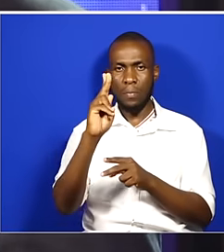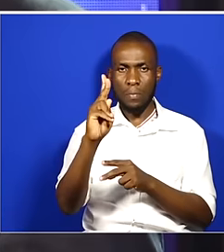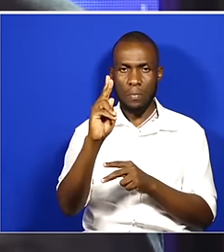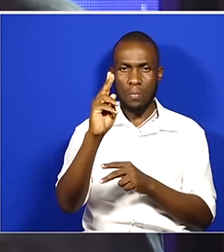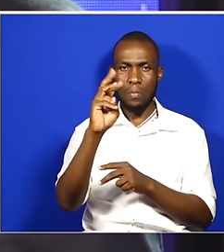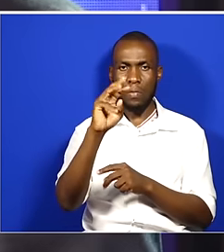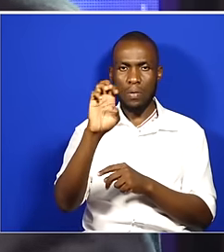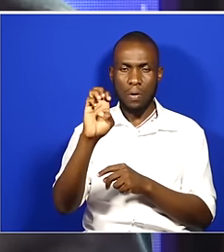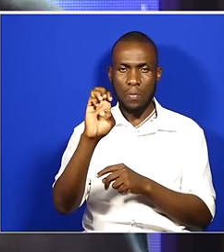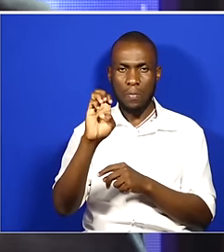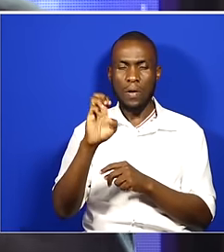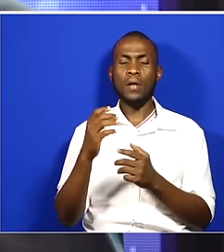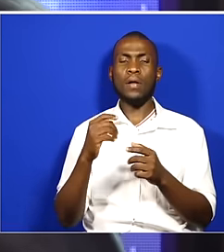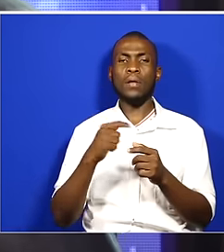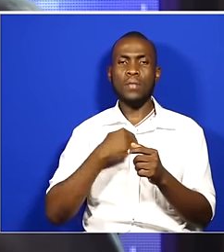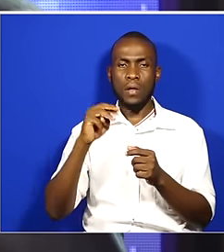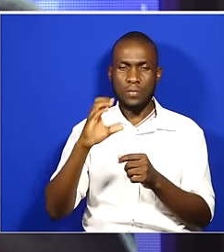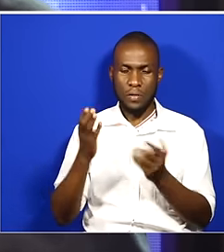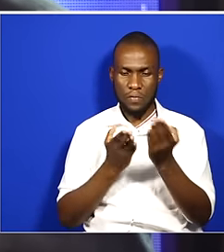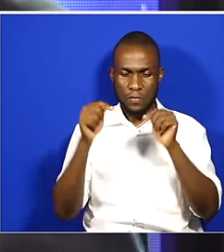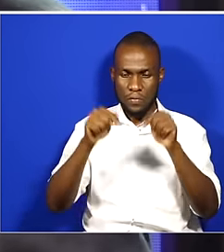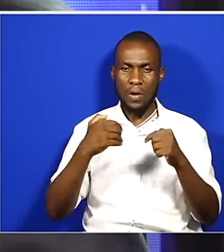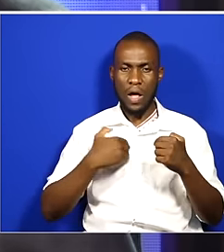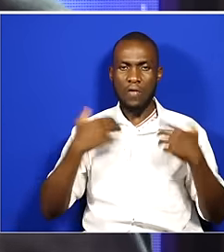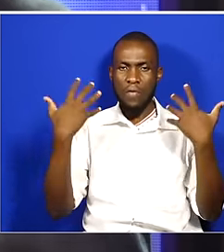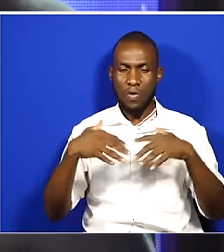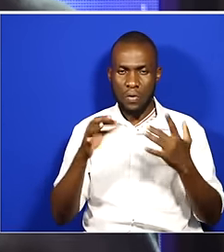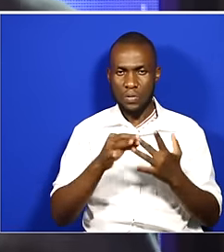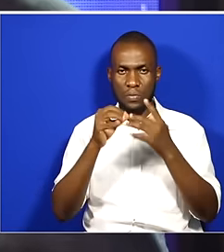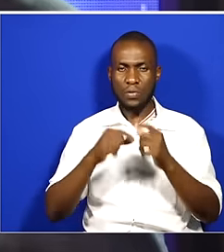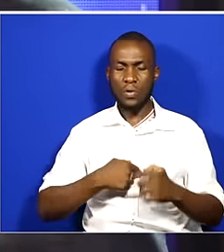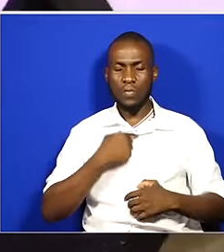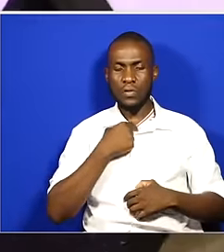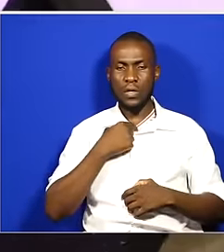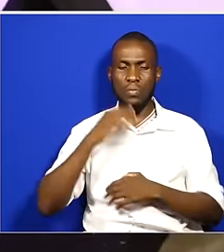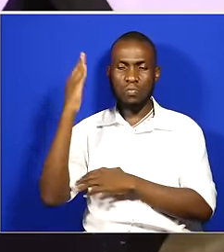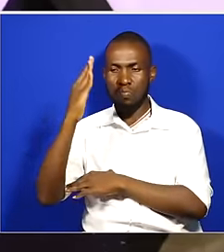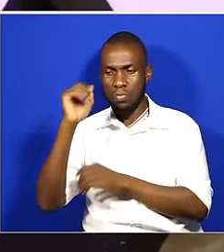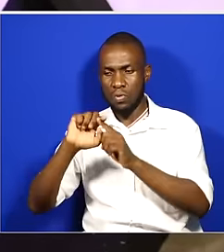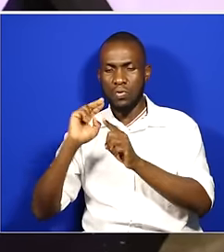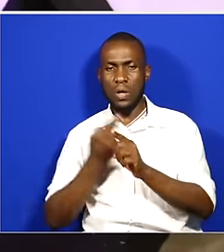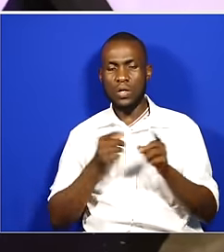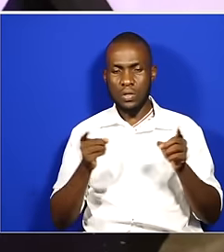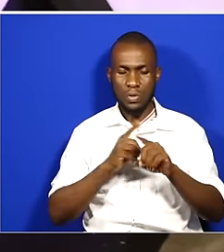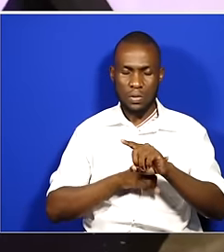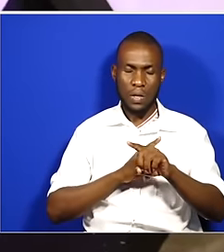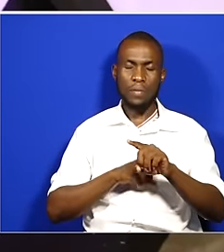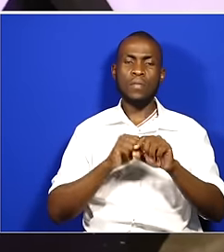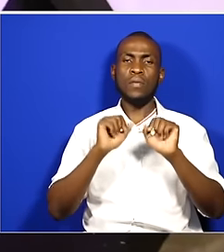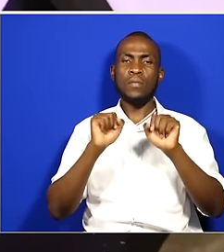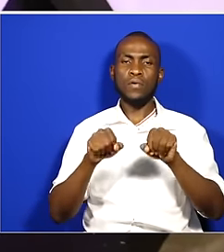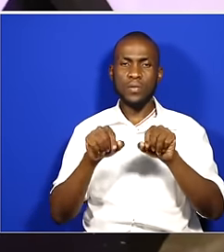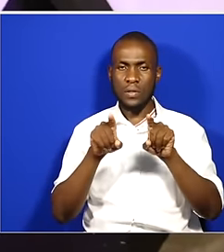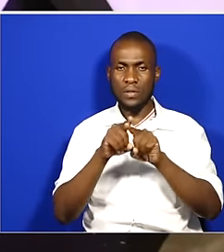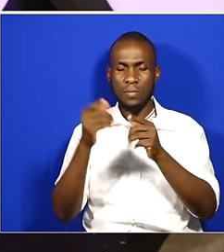Kwame Rubadiri. I'll be the moderator for our service today. We have a wonderful special guest who will be ministering to us very, very shortly. But